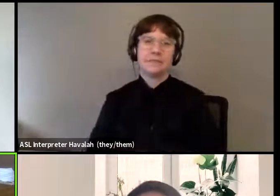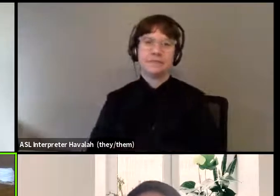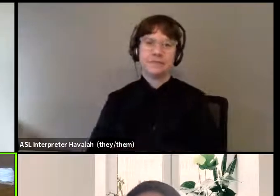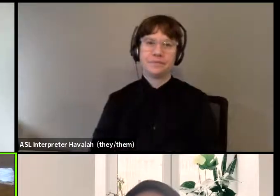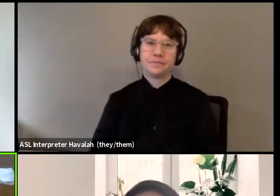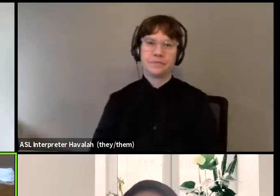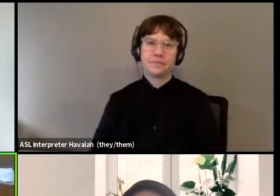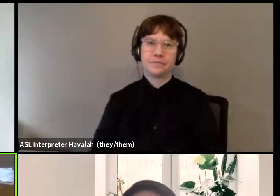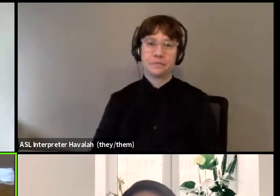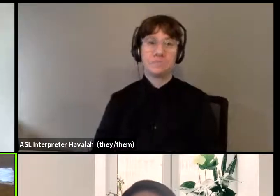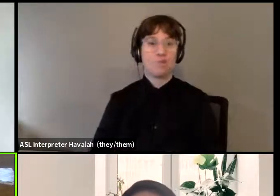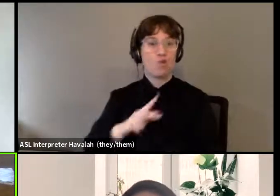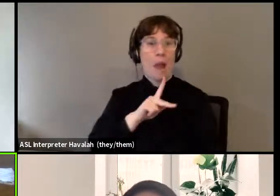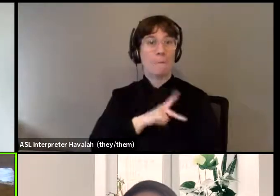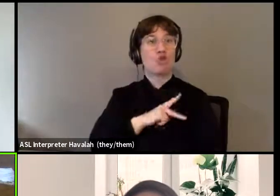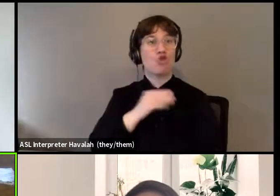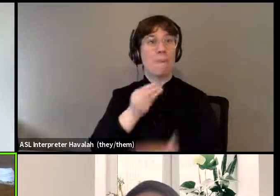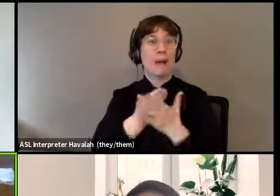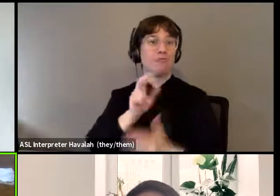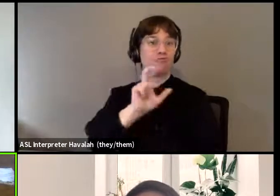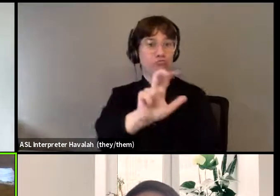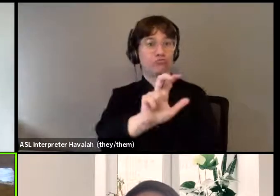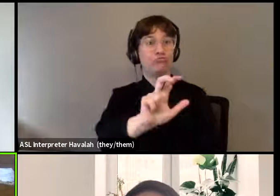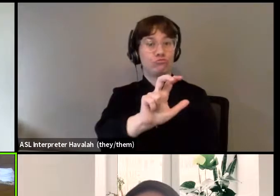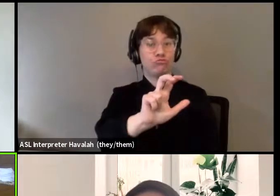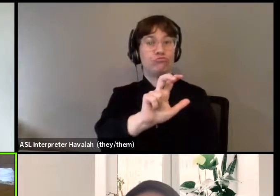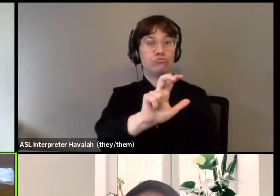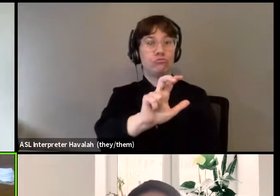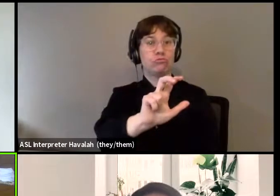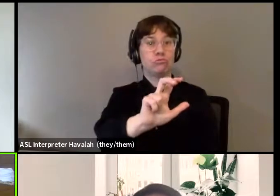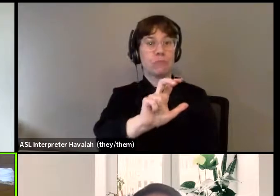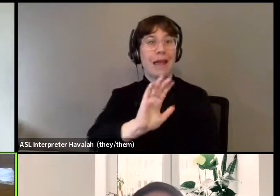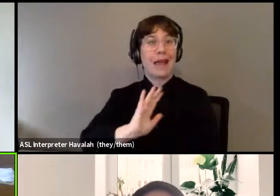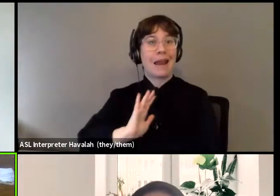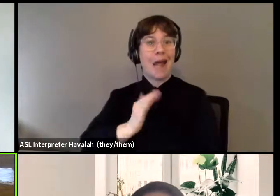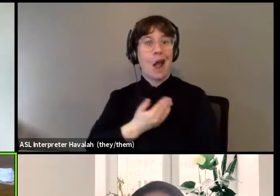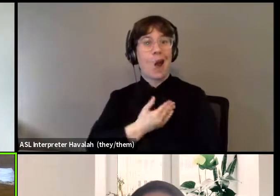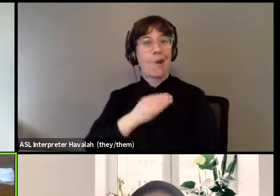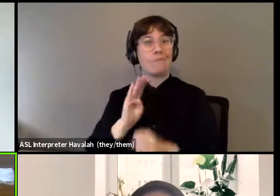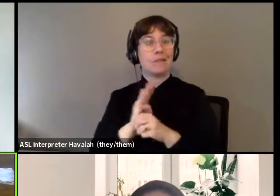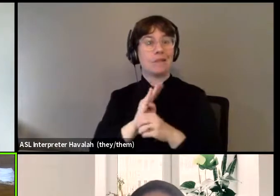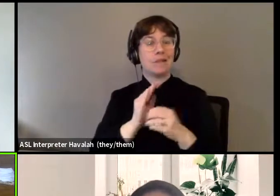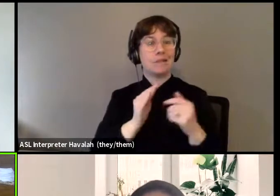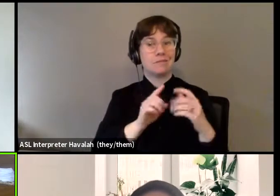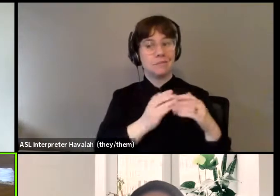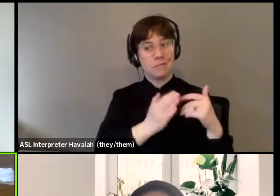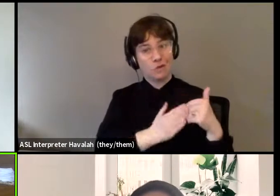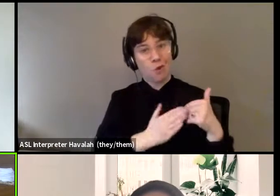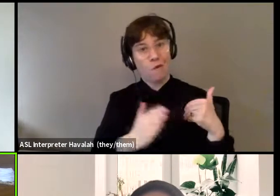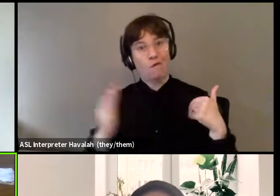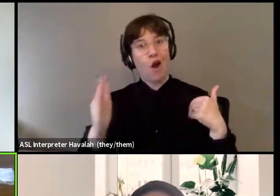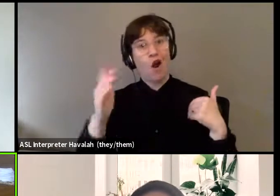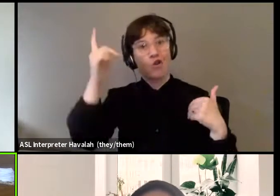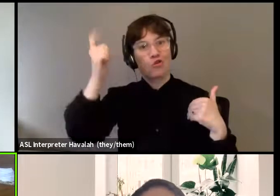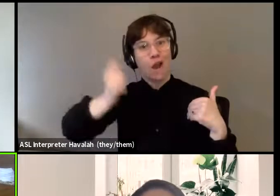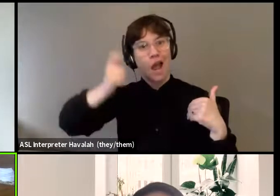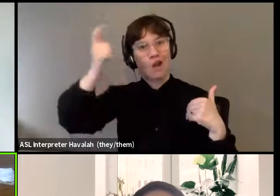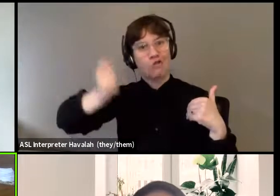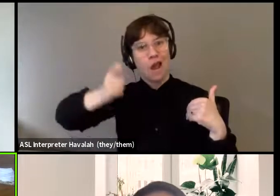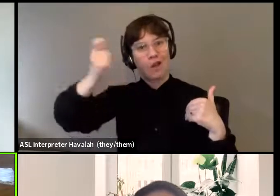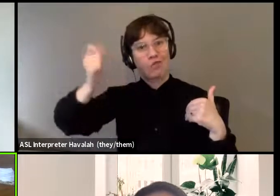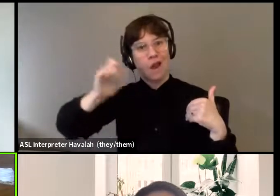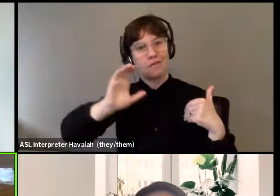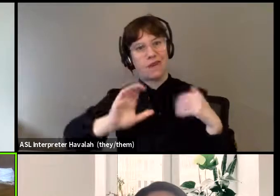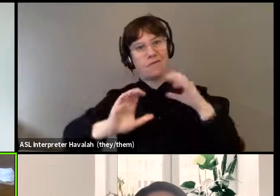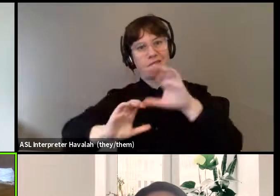started with personal investment. And then since then, our business has been 100% funded through grants. I will tell